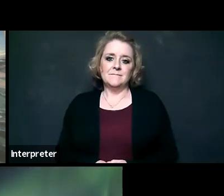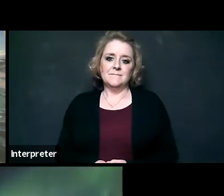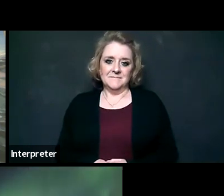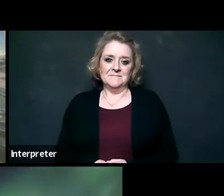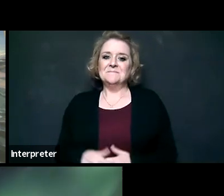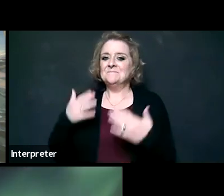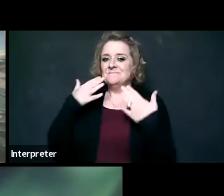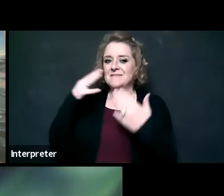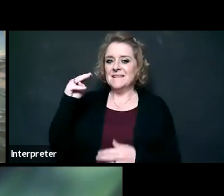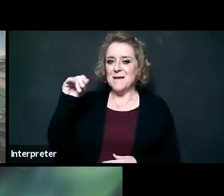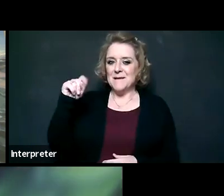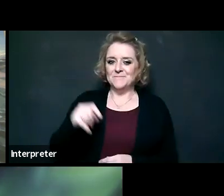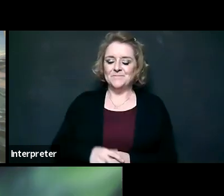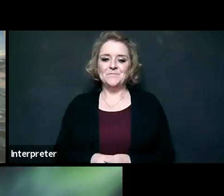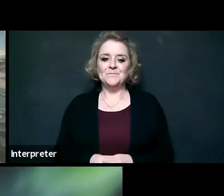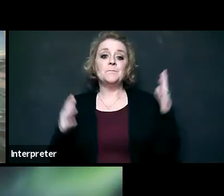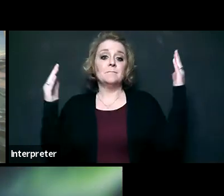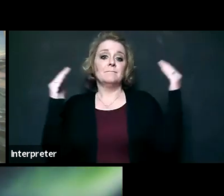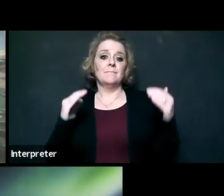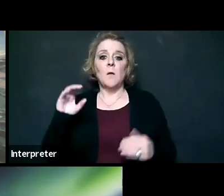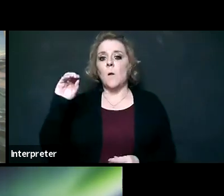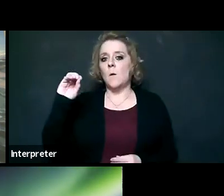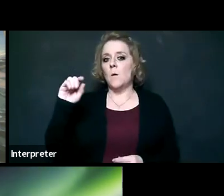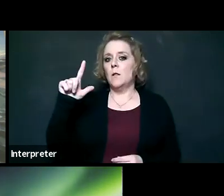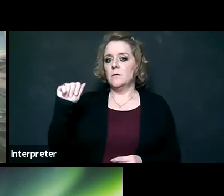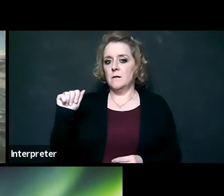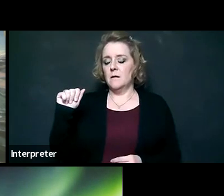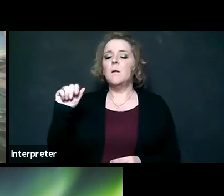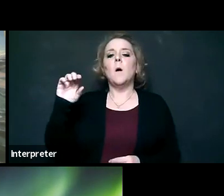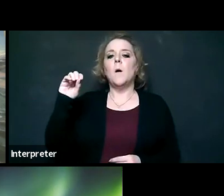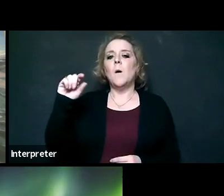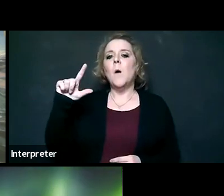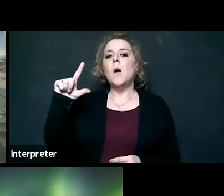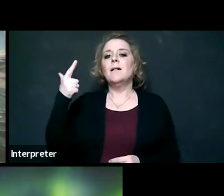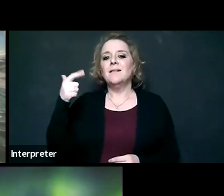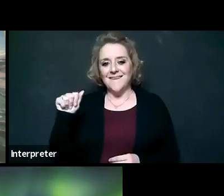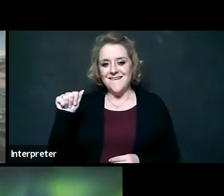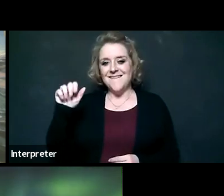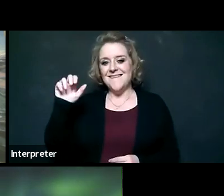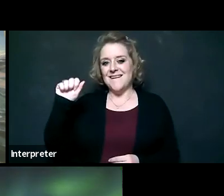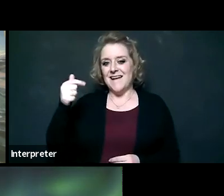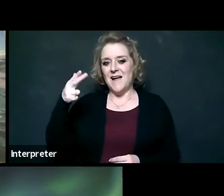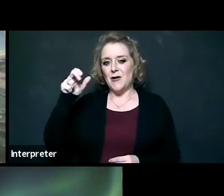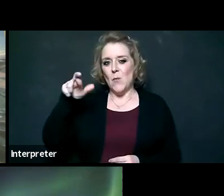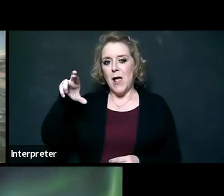Okay, thank you, Matt. Now we have Olga Guerro with El Editor.